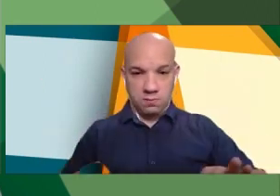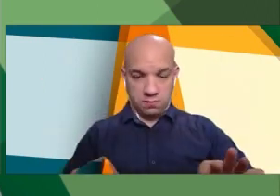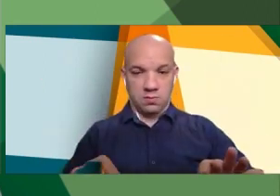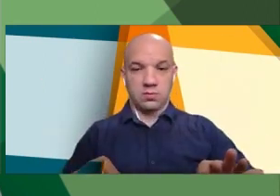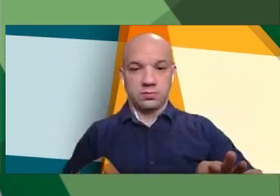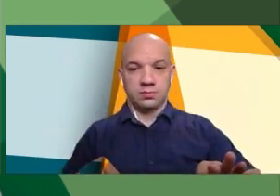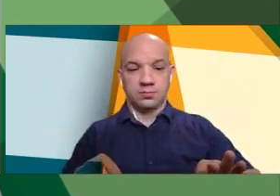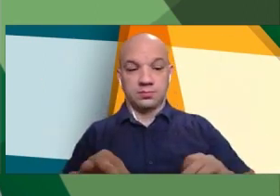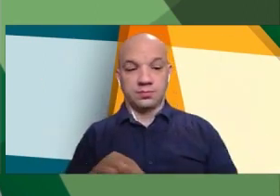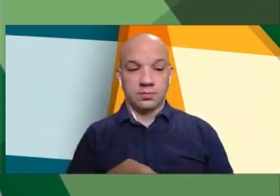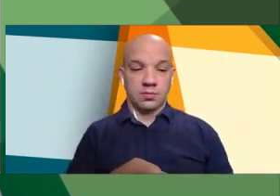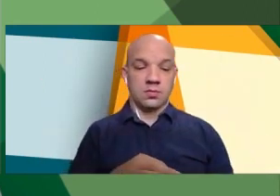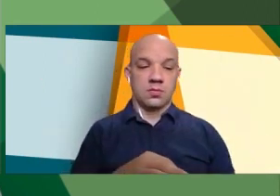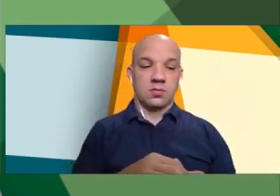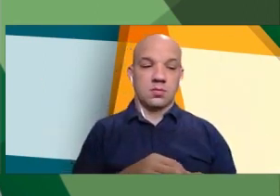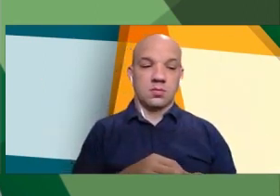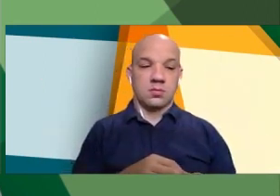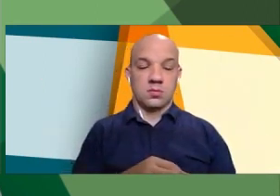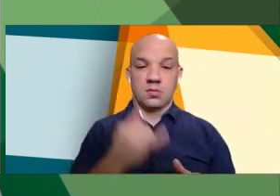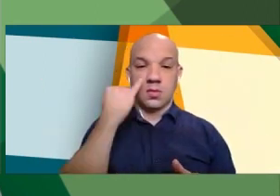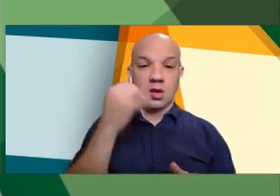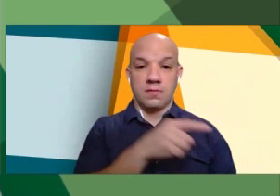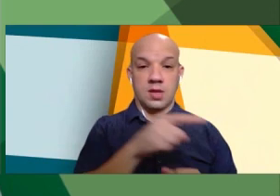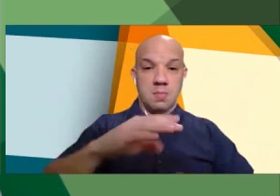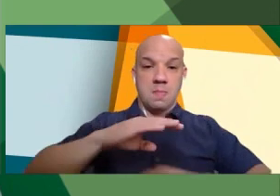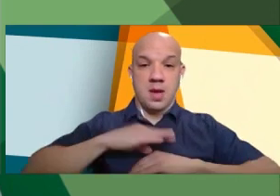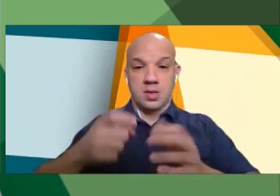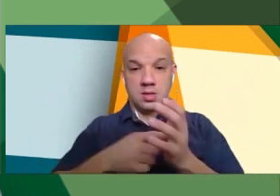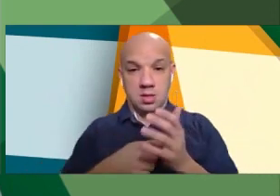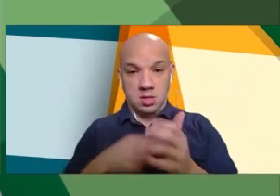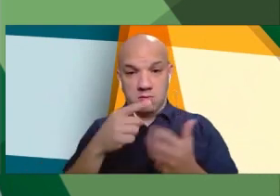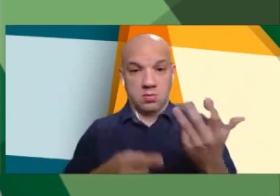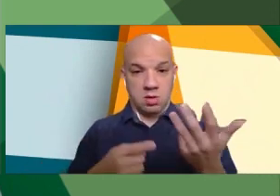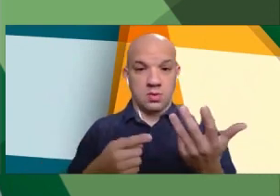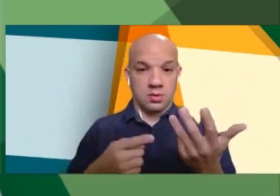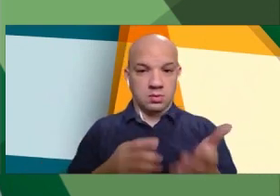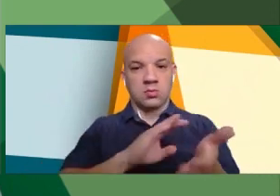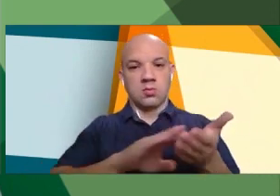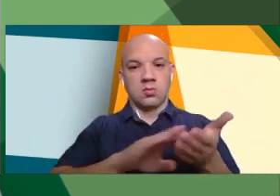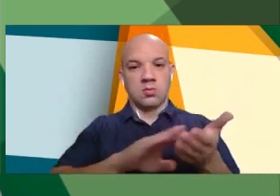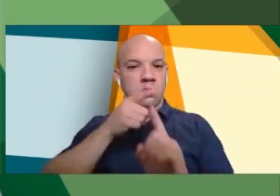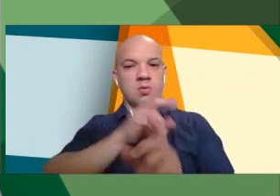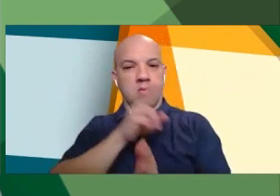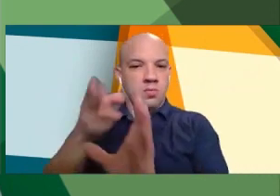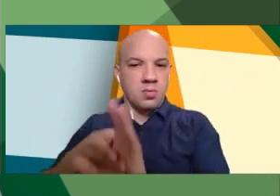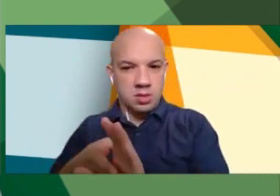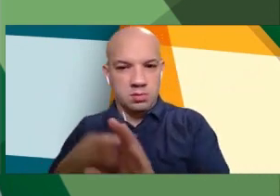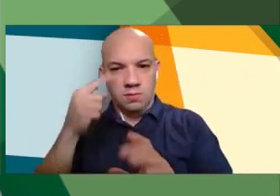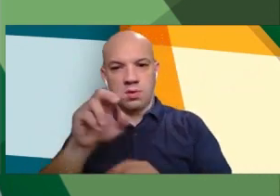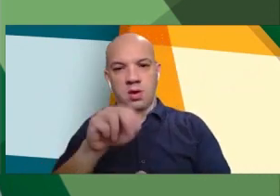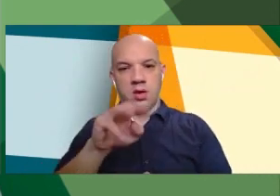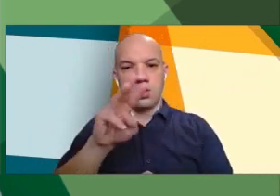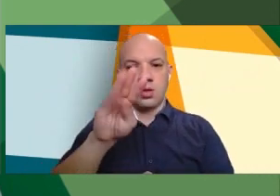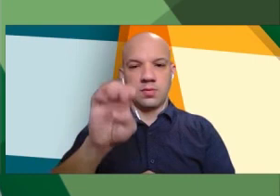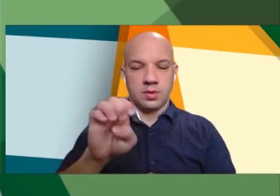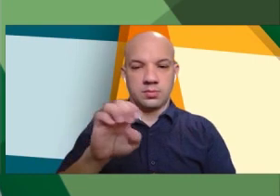they met the requirements to waive their goal or for participation for MWBE. The documentation